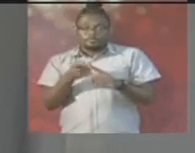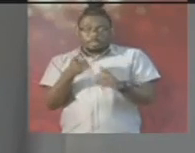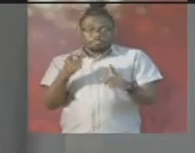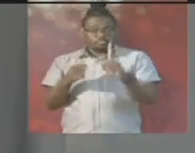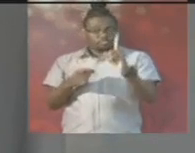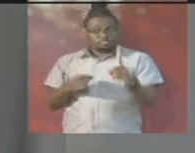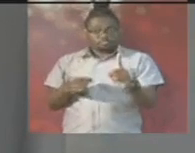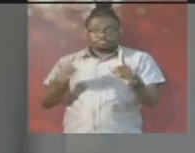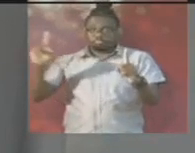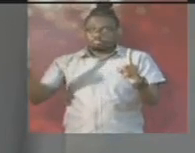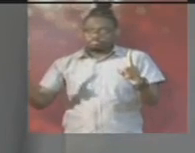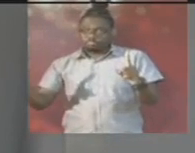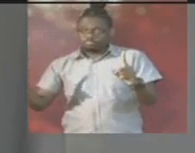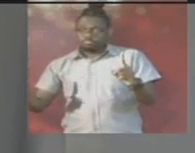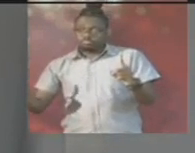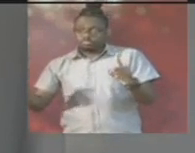person.